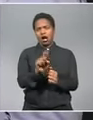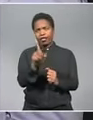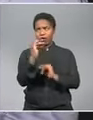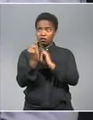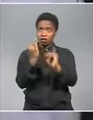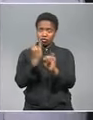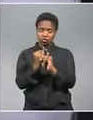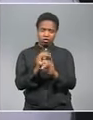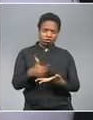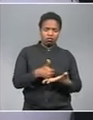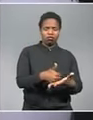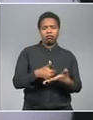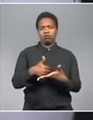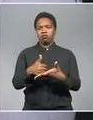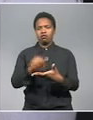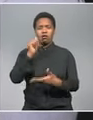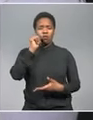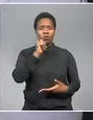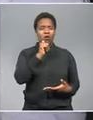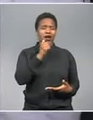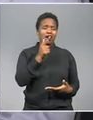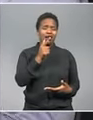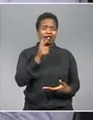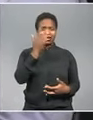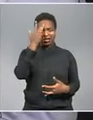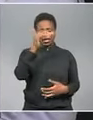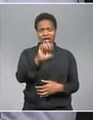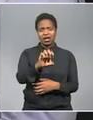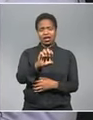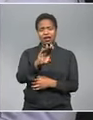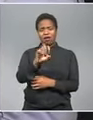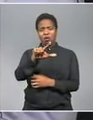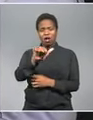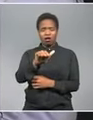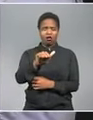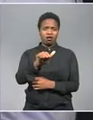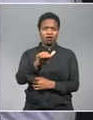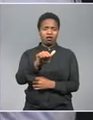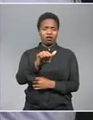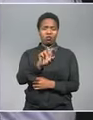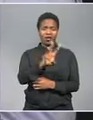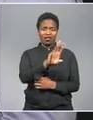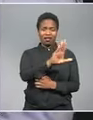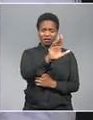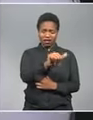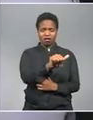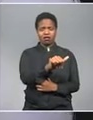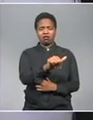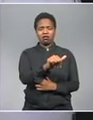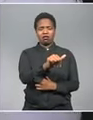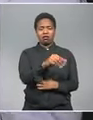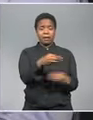international partners. When there were challenges of Ebola in West Africa, the business community in Africa